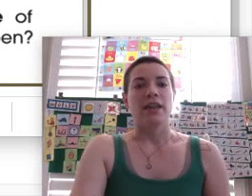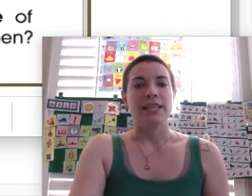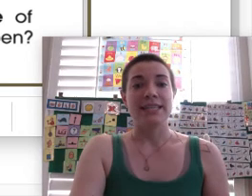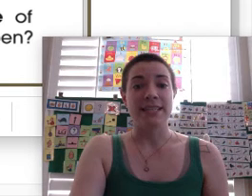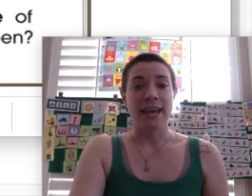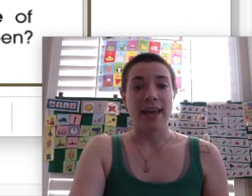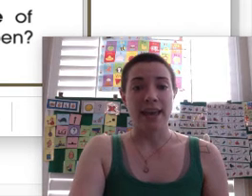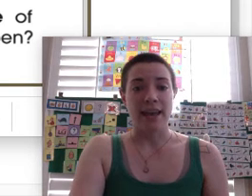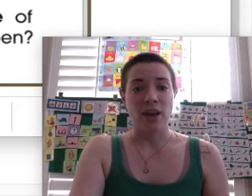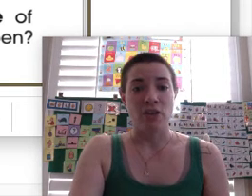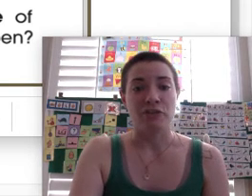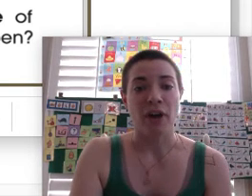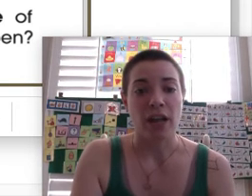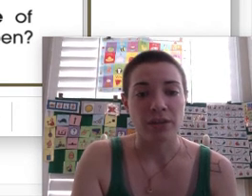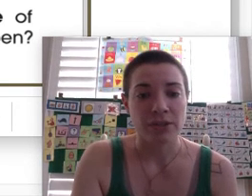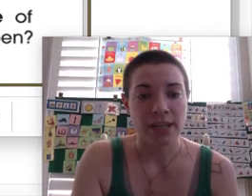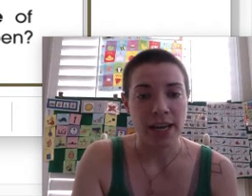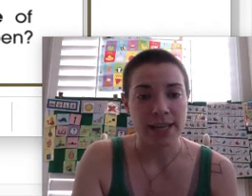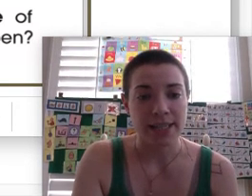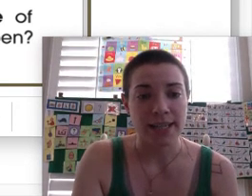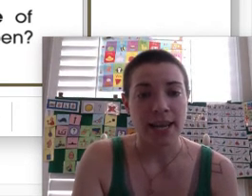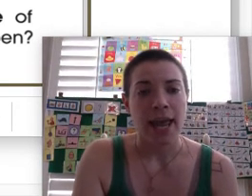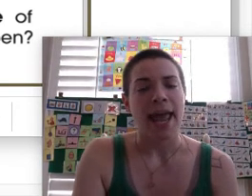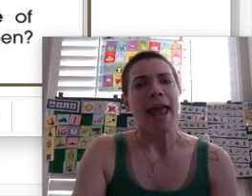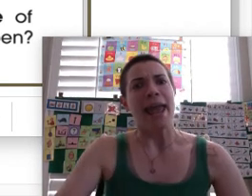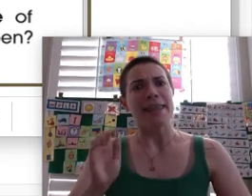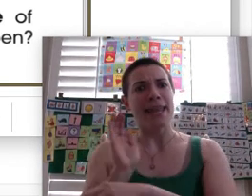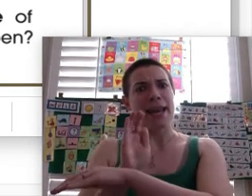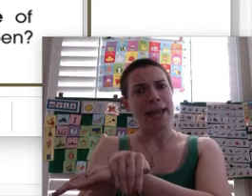Look, day follows night,